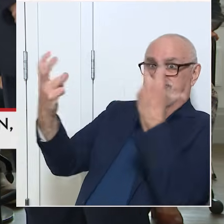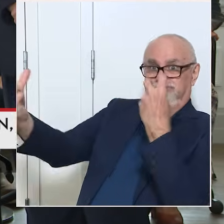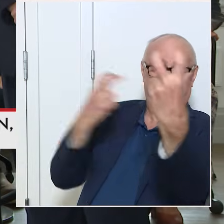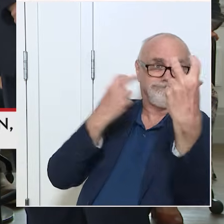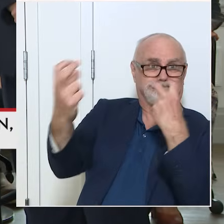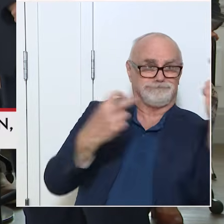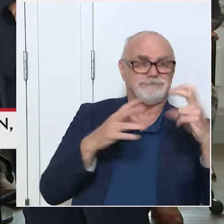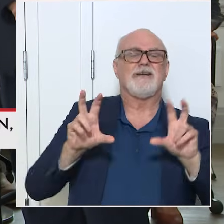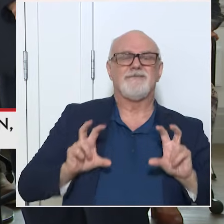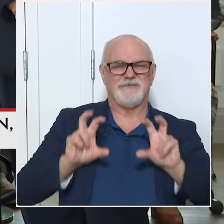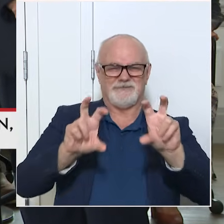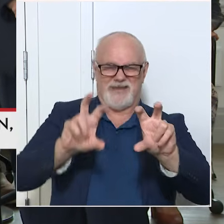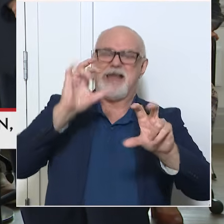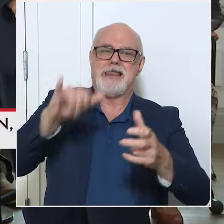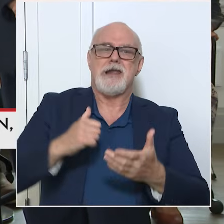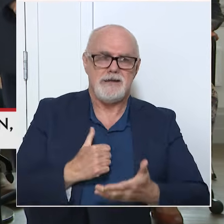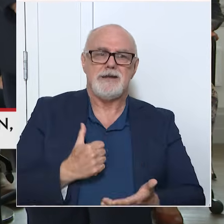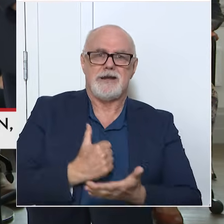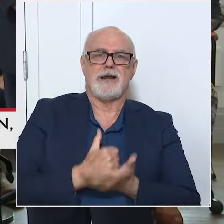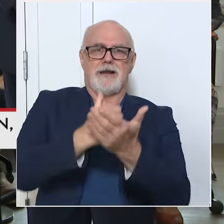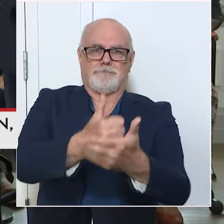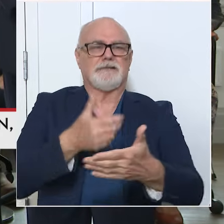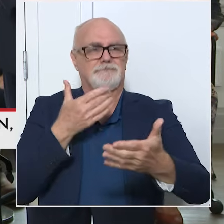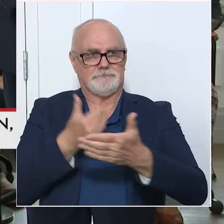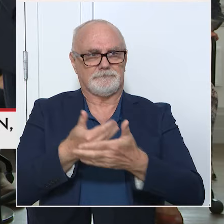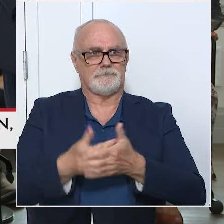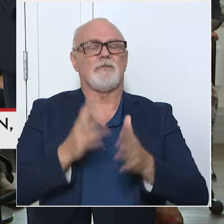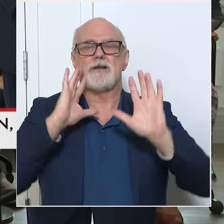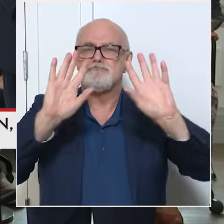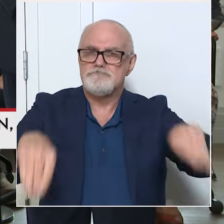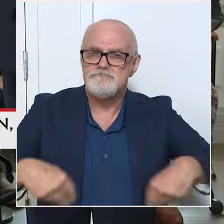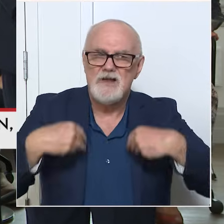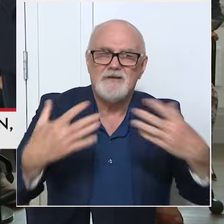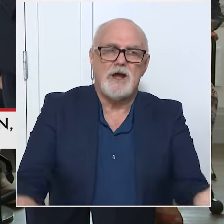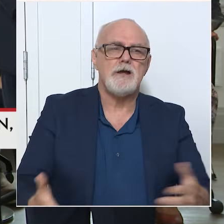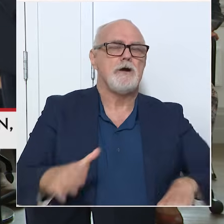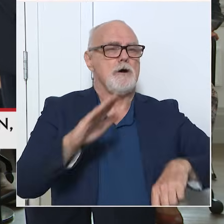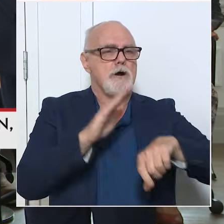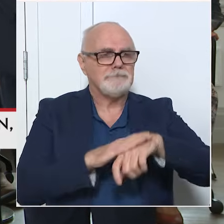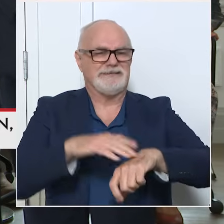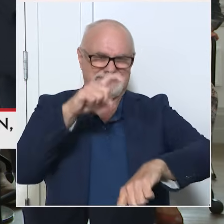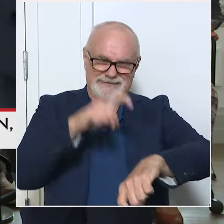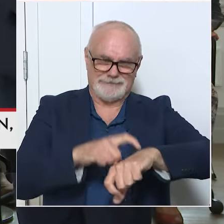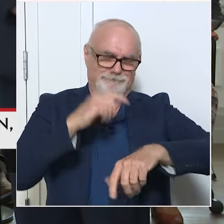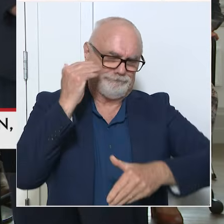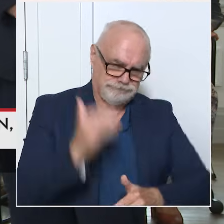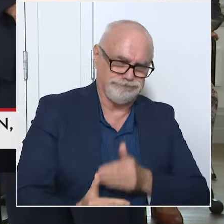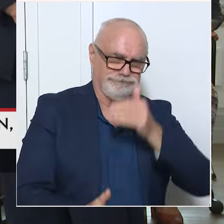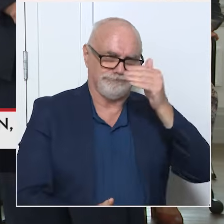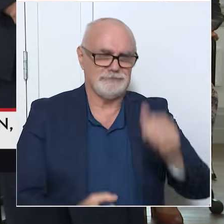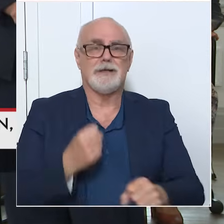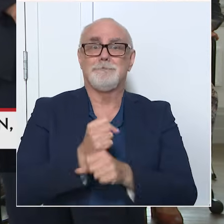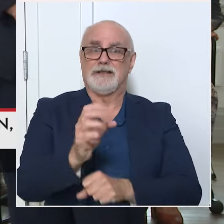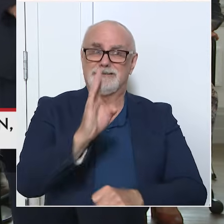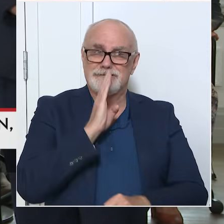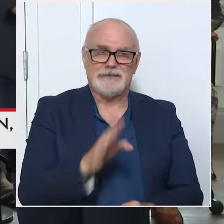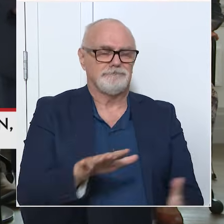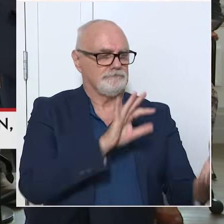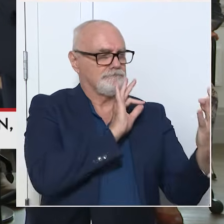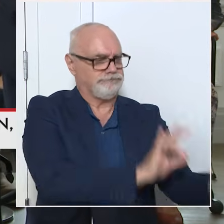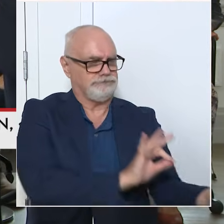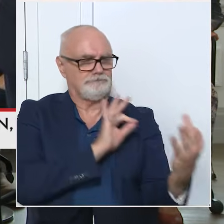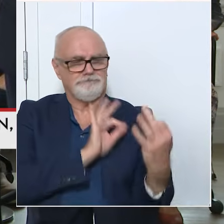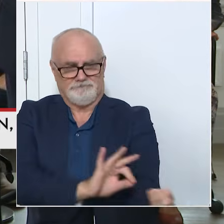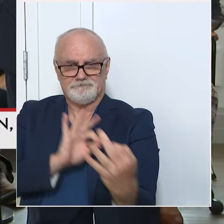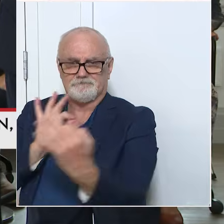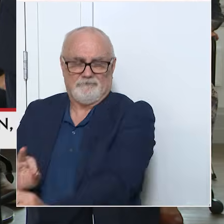a schedule the biggest anchor for the rest of the development. So I think we've done all that we can